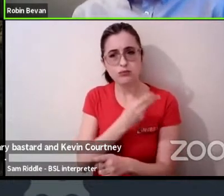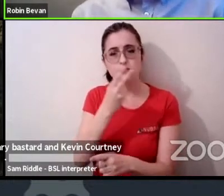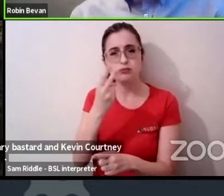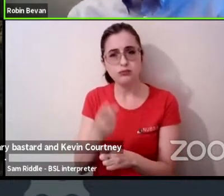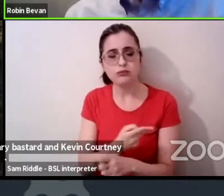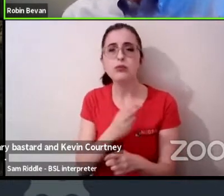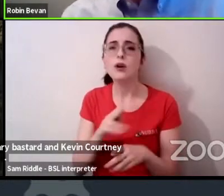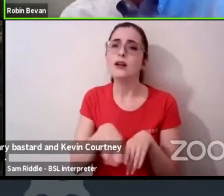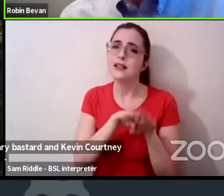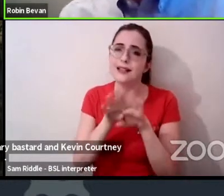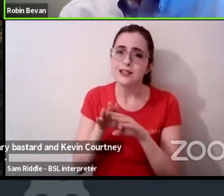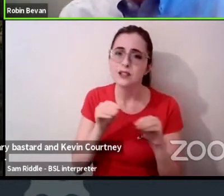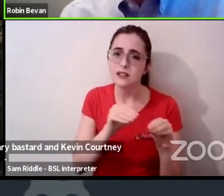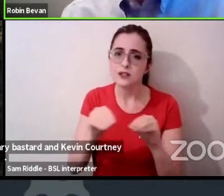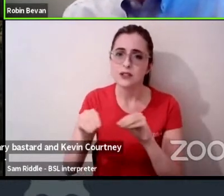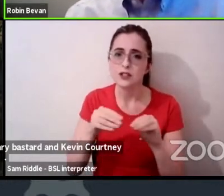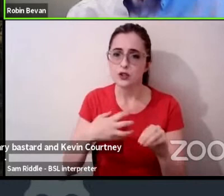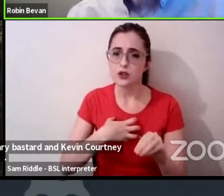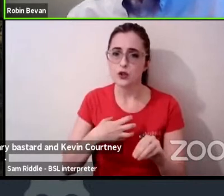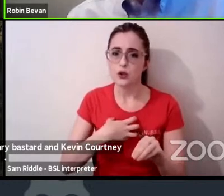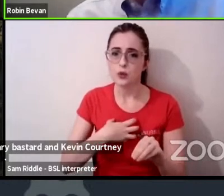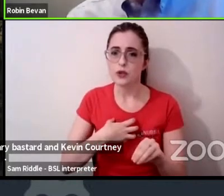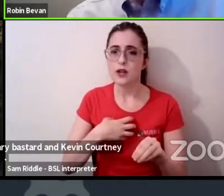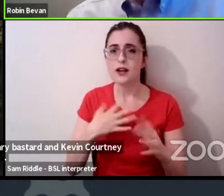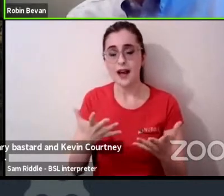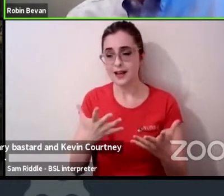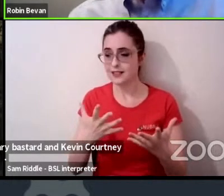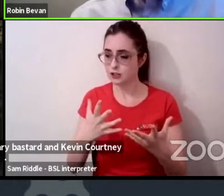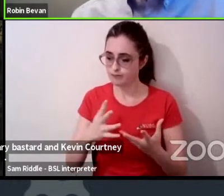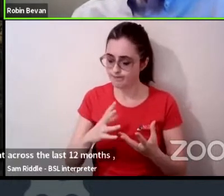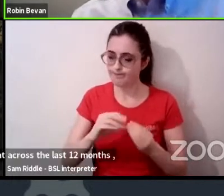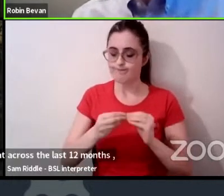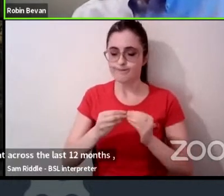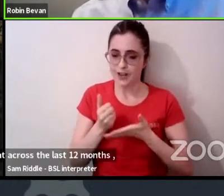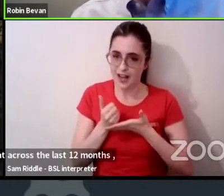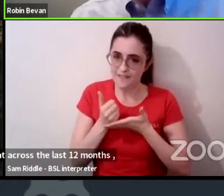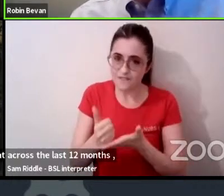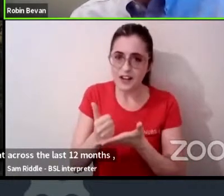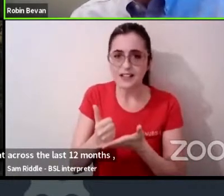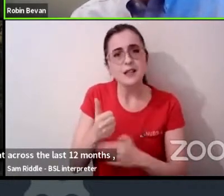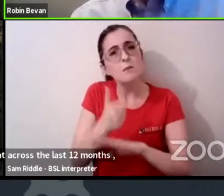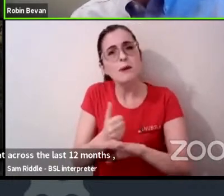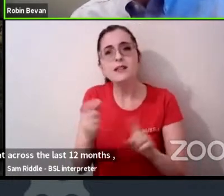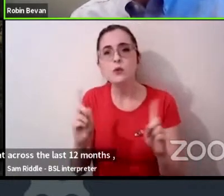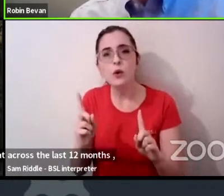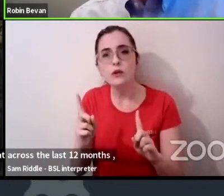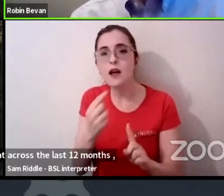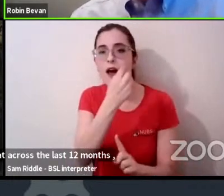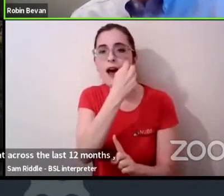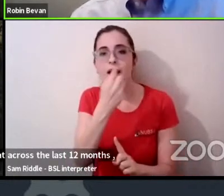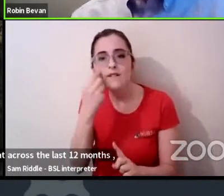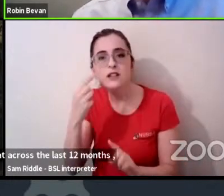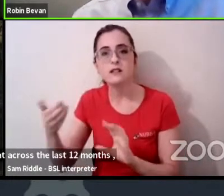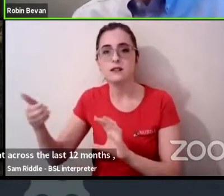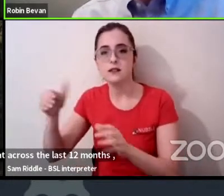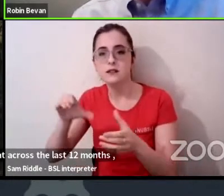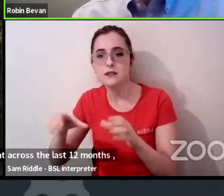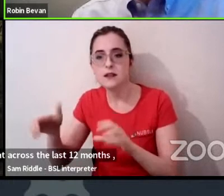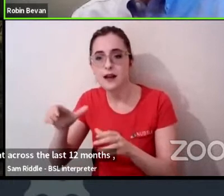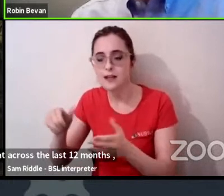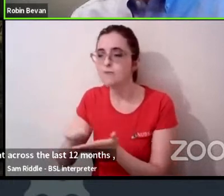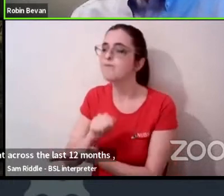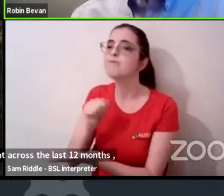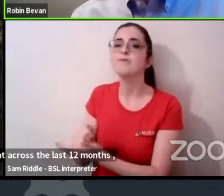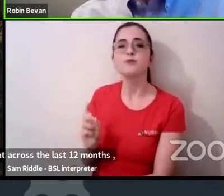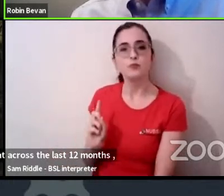National Education Union has pitched its advice based on evidence and science absolutely